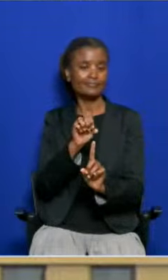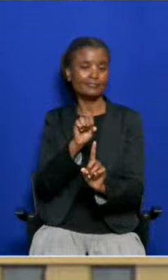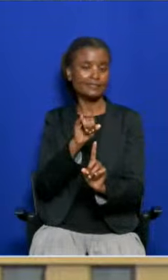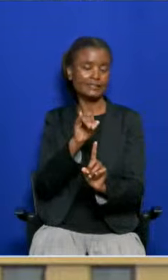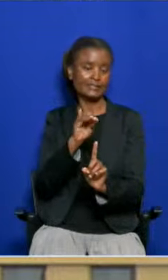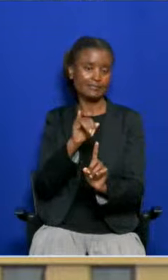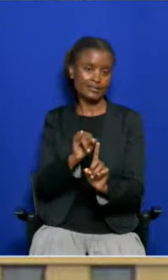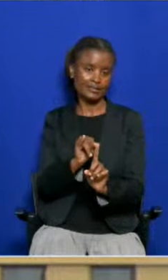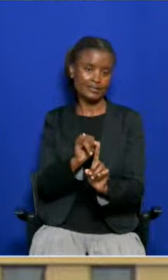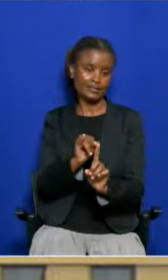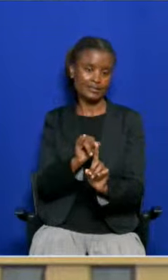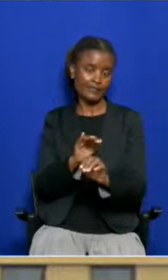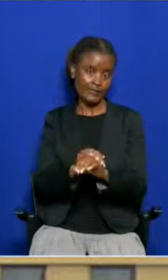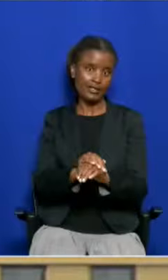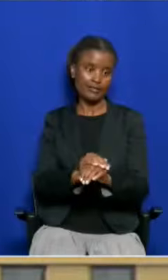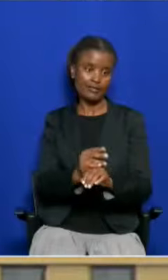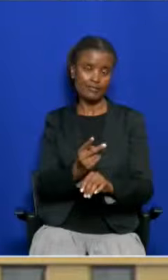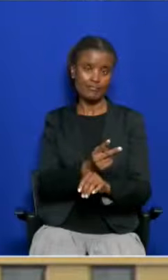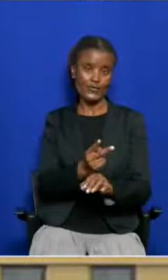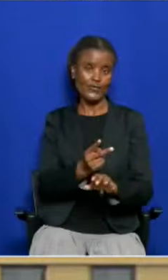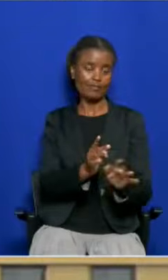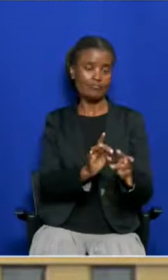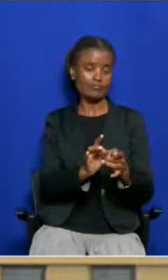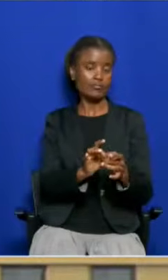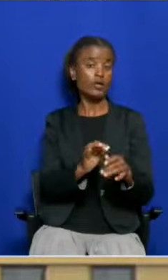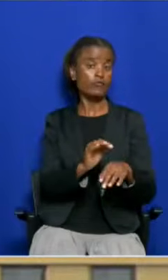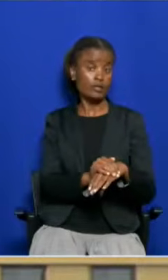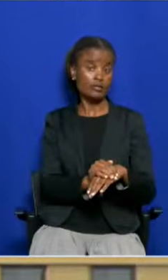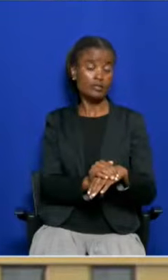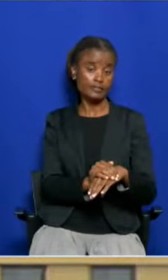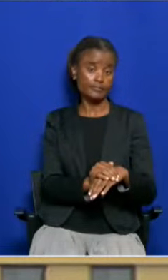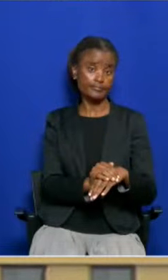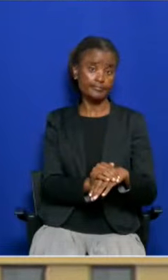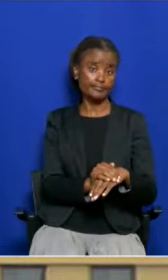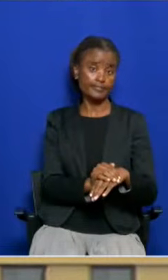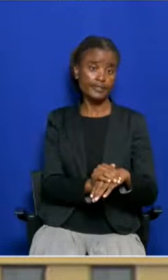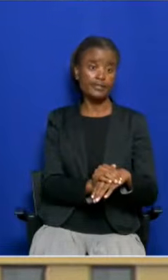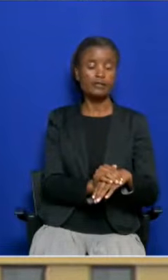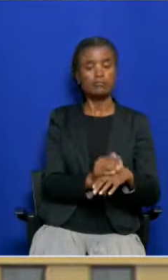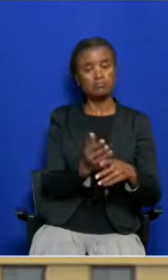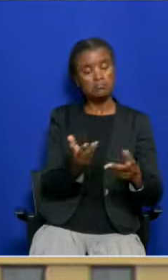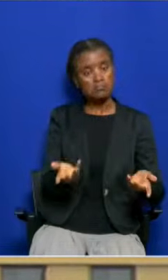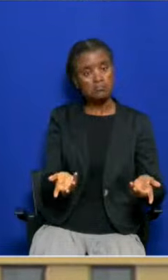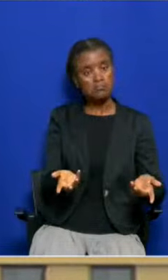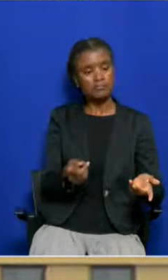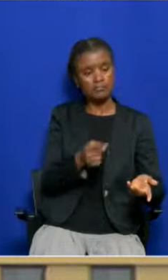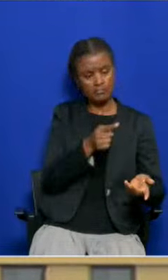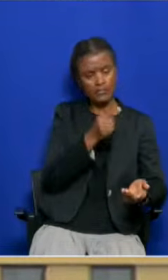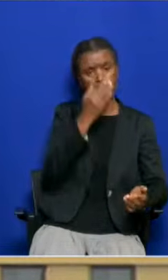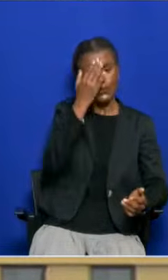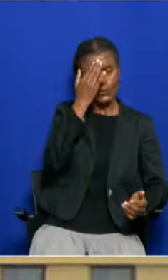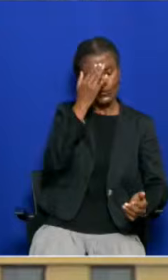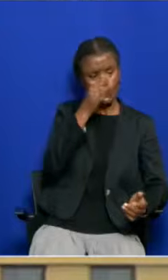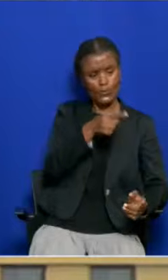friend. So on those bases, I knew him.